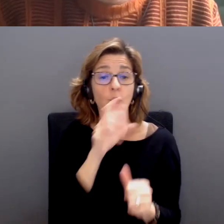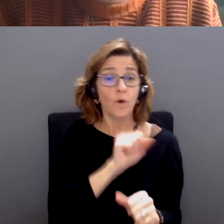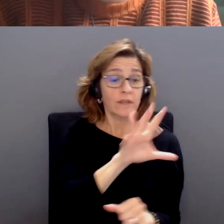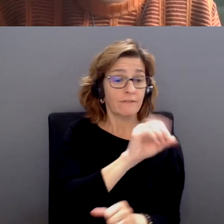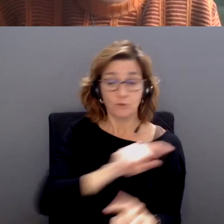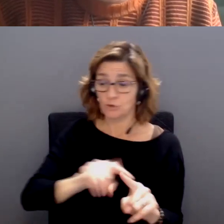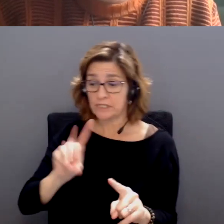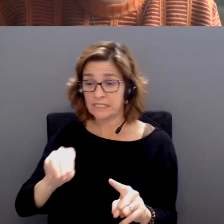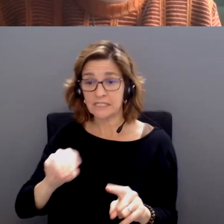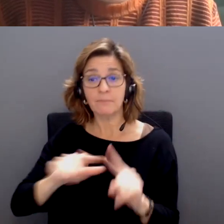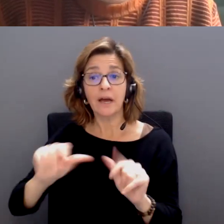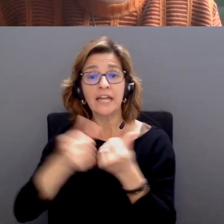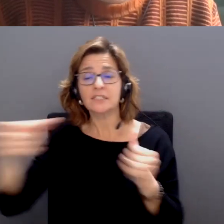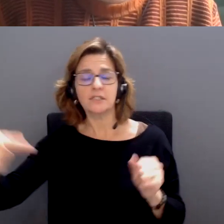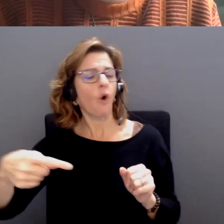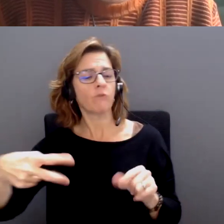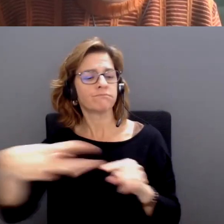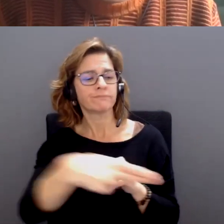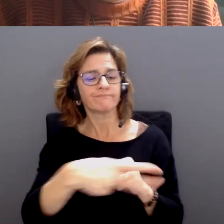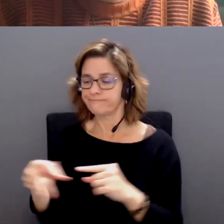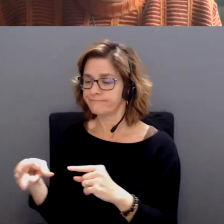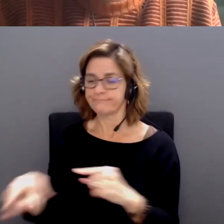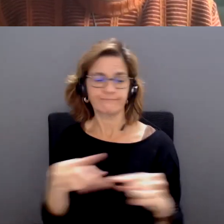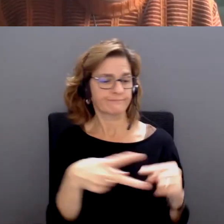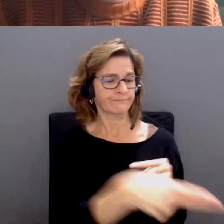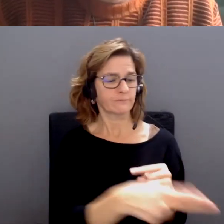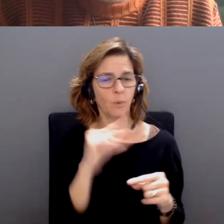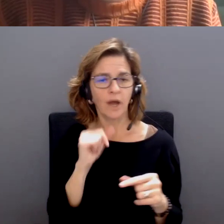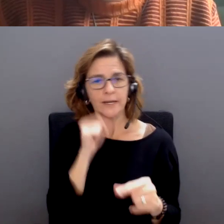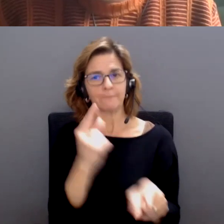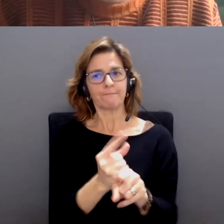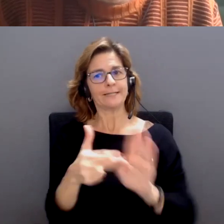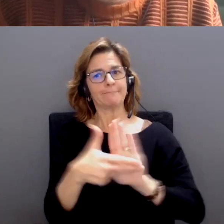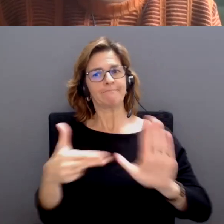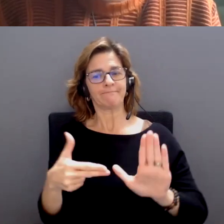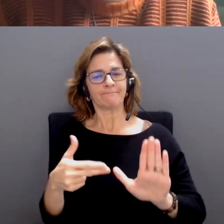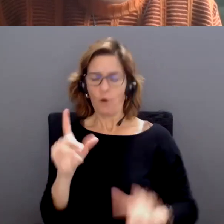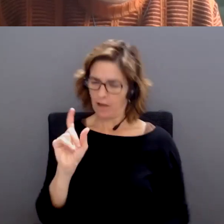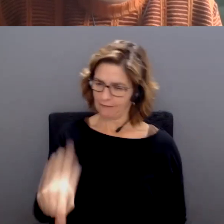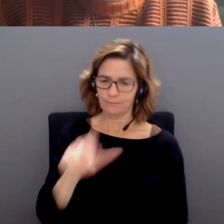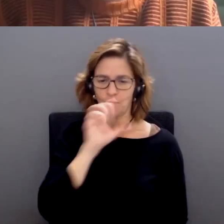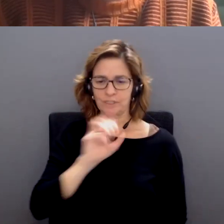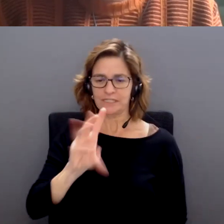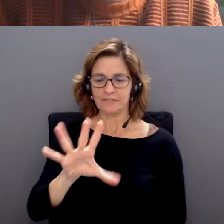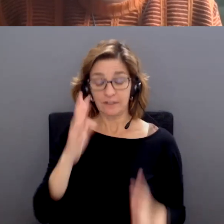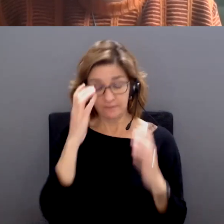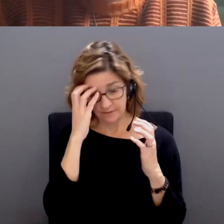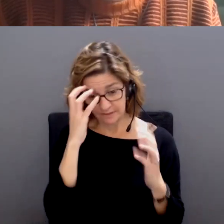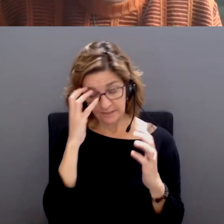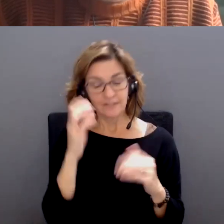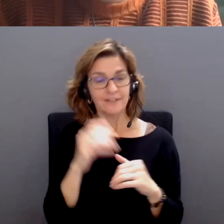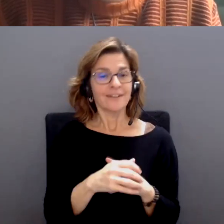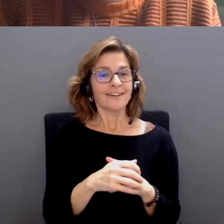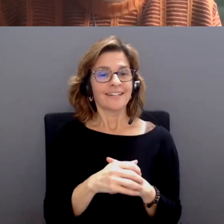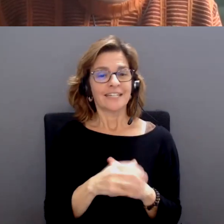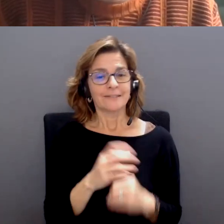could benefit from supports and services. And because of, you know, that black line, you have to be 65. You see a